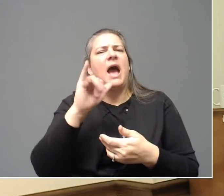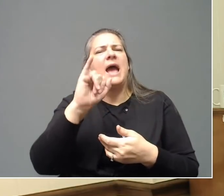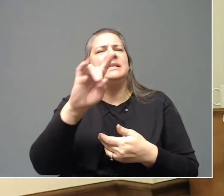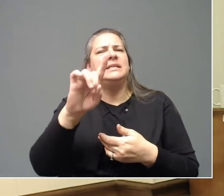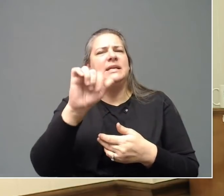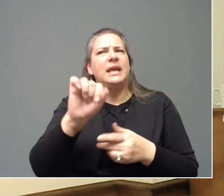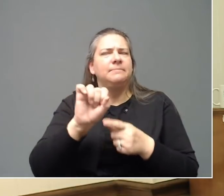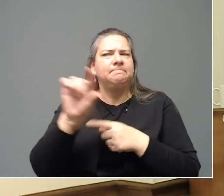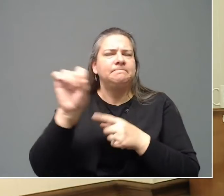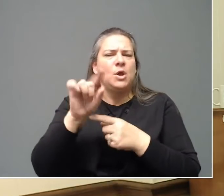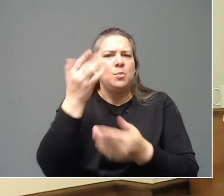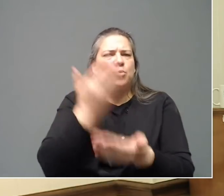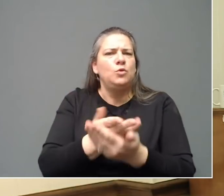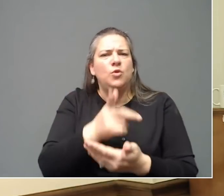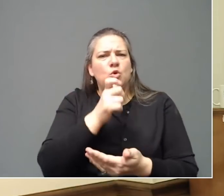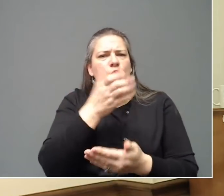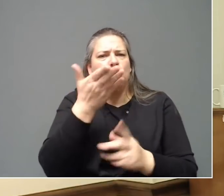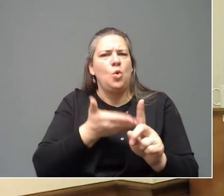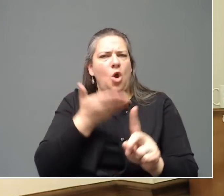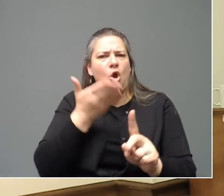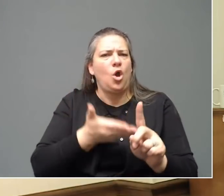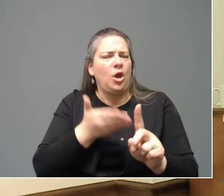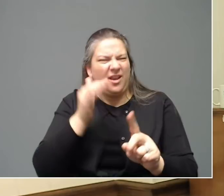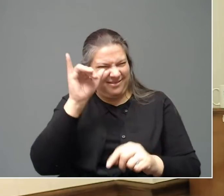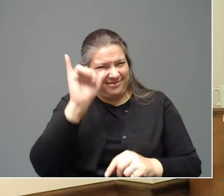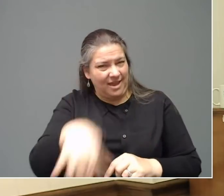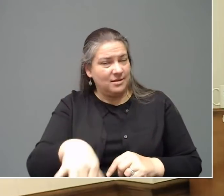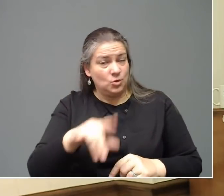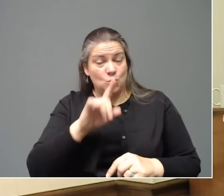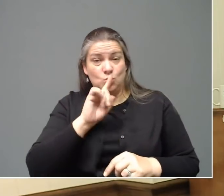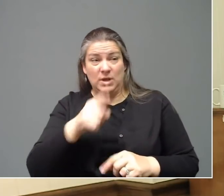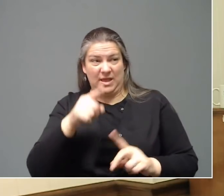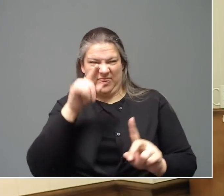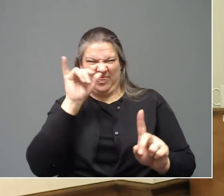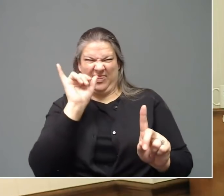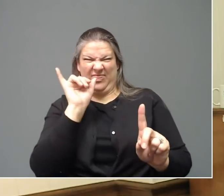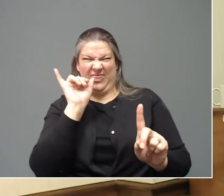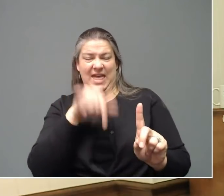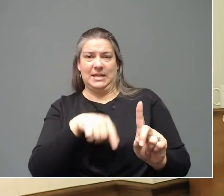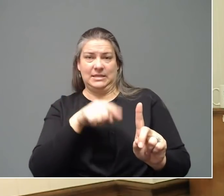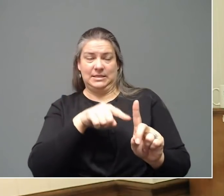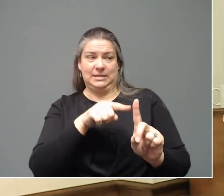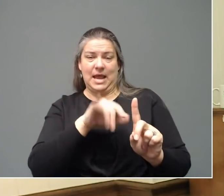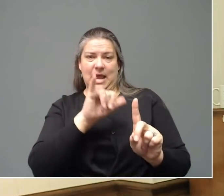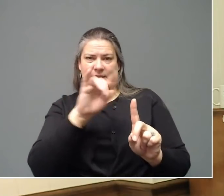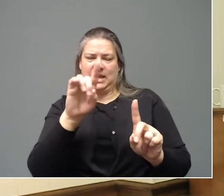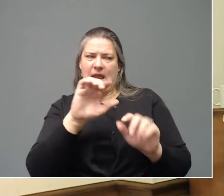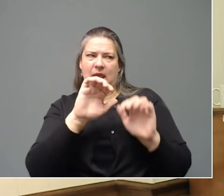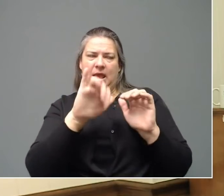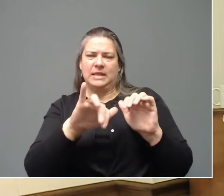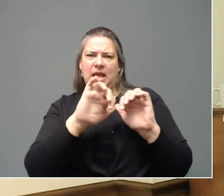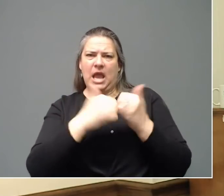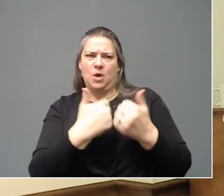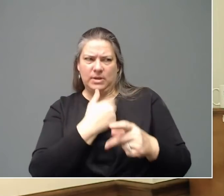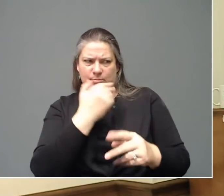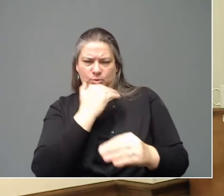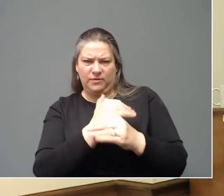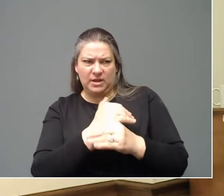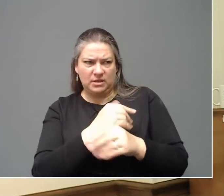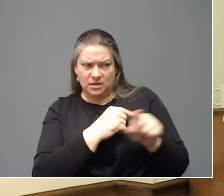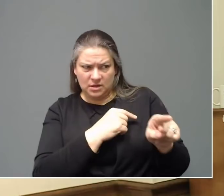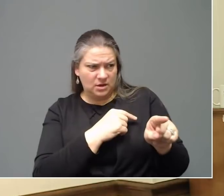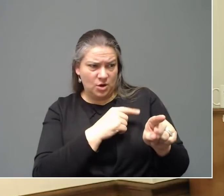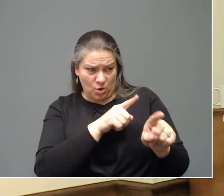you are, because that's our primary source of keeping anyone who is filing a